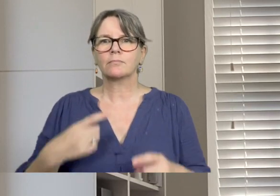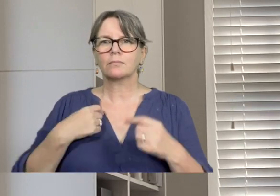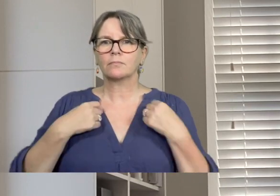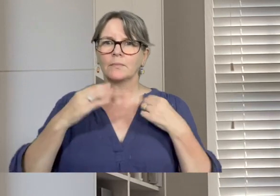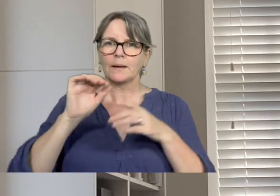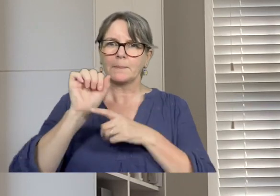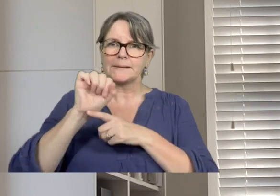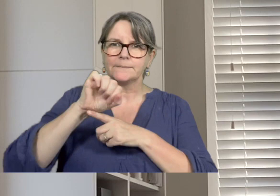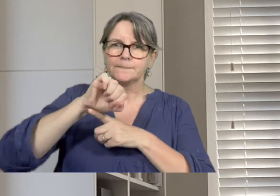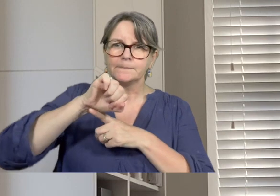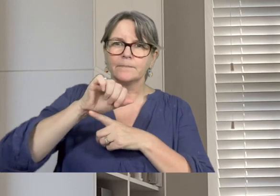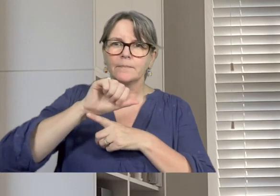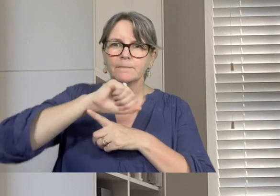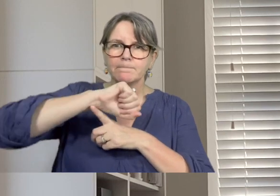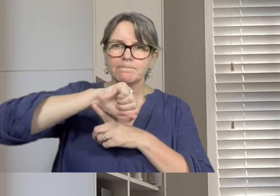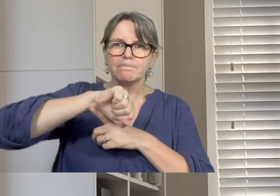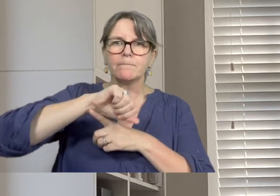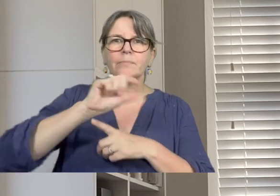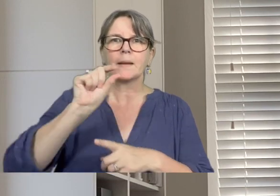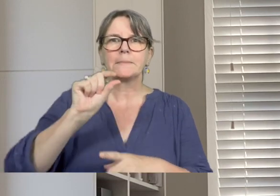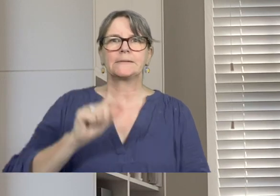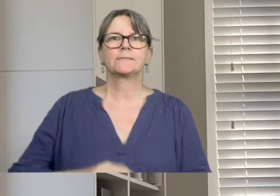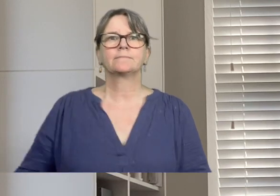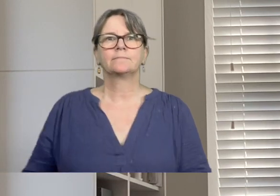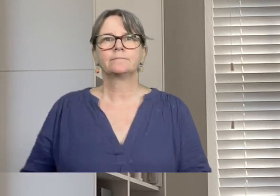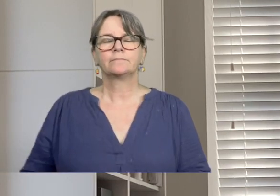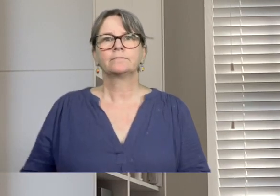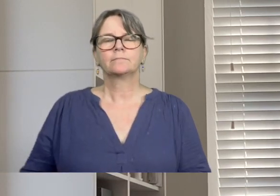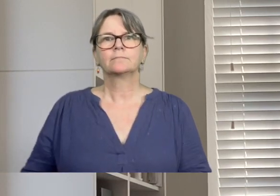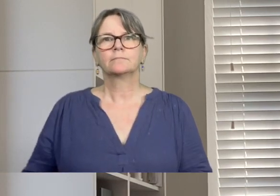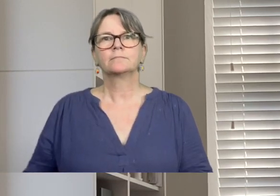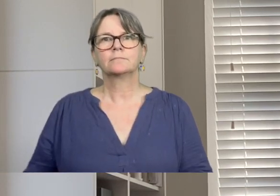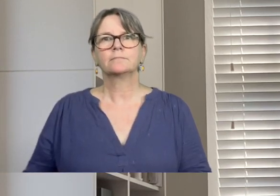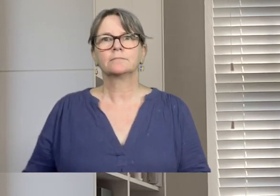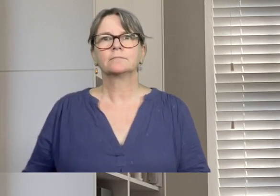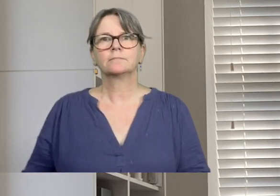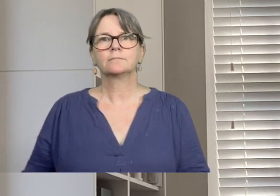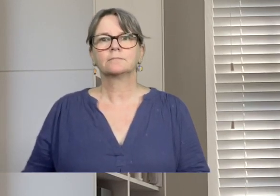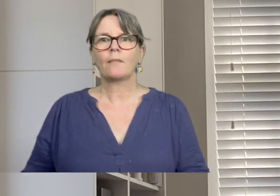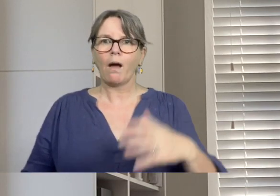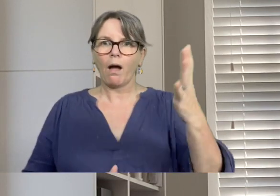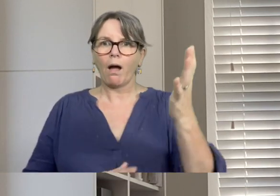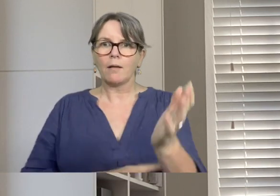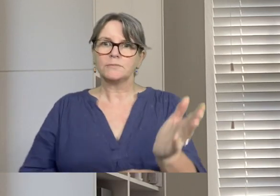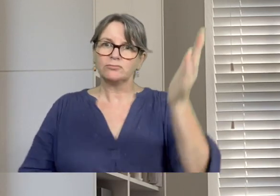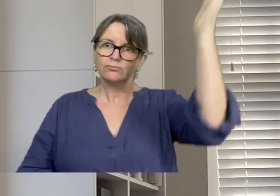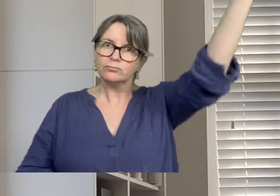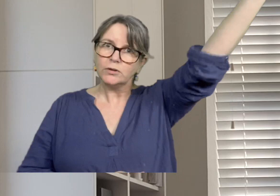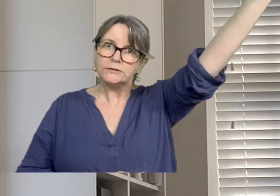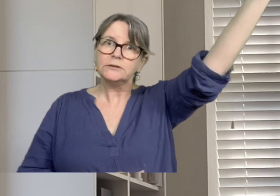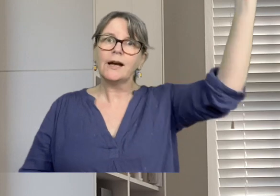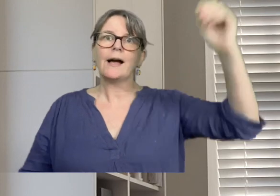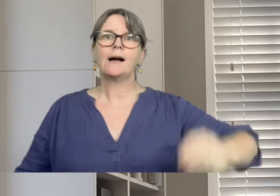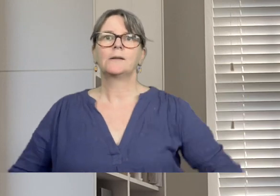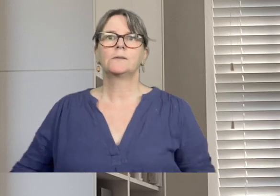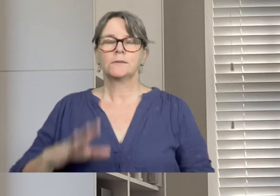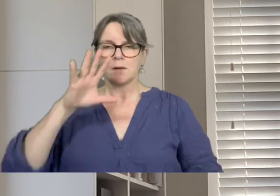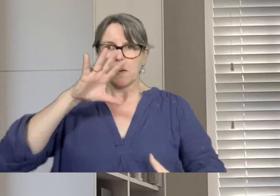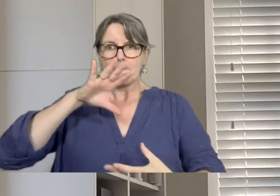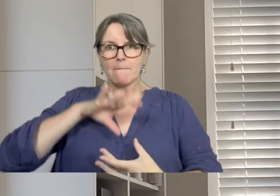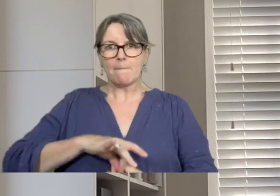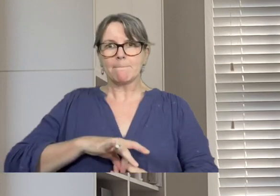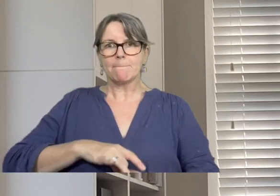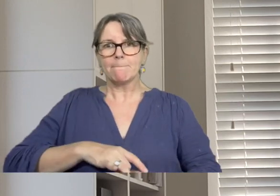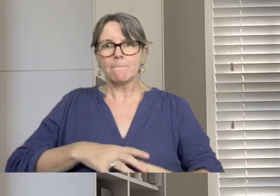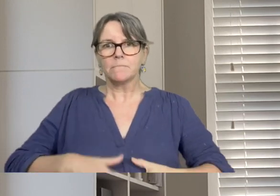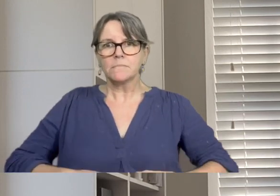forwards a little bit. We want almost like a very slight dish. So you can see your toes. The more we open through here, the less connection we can